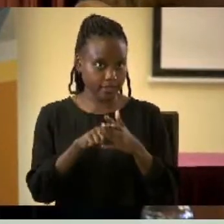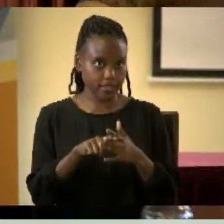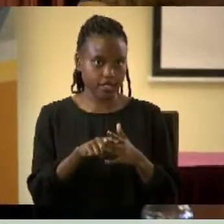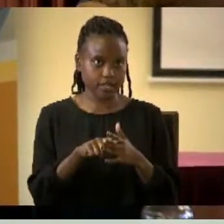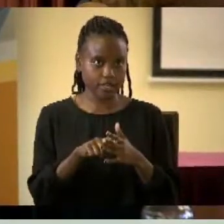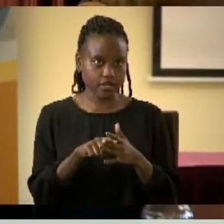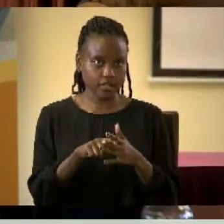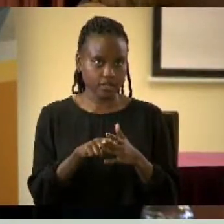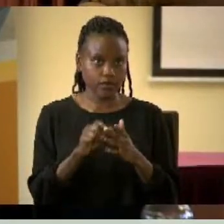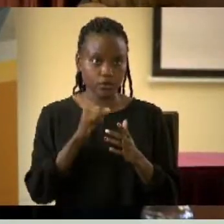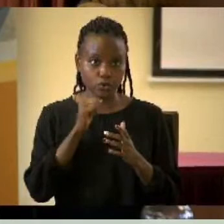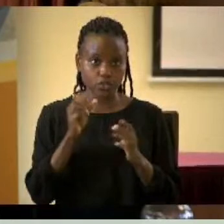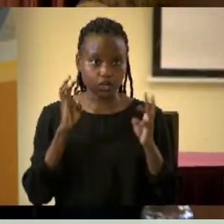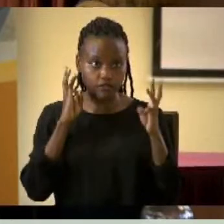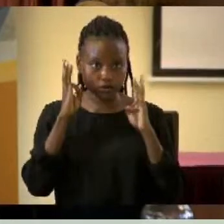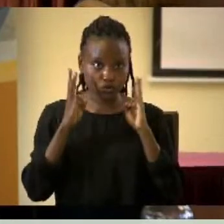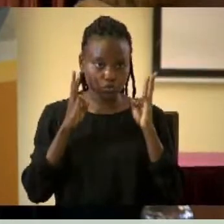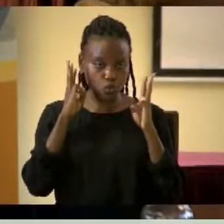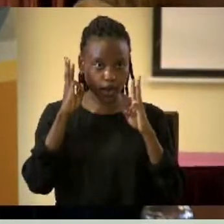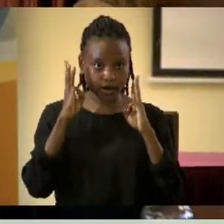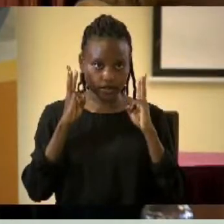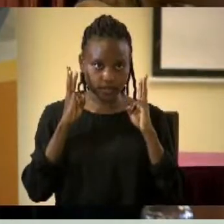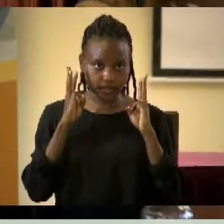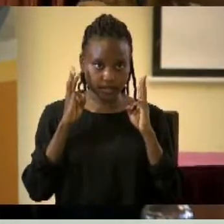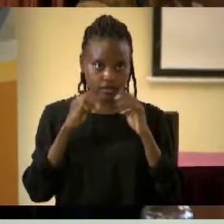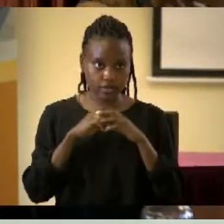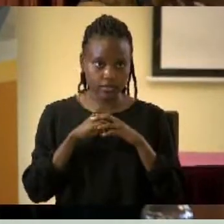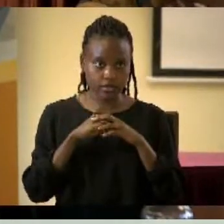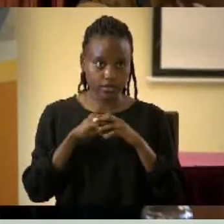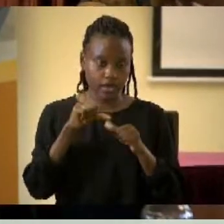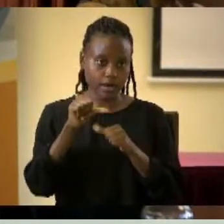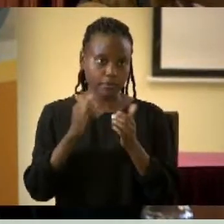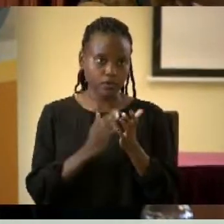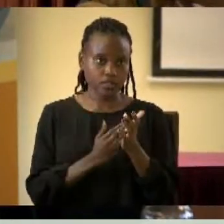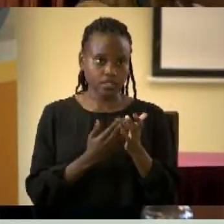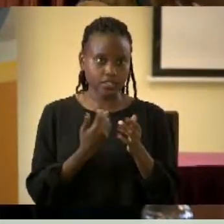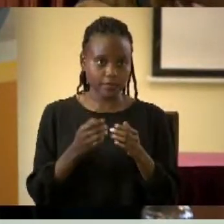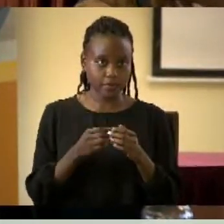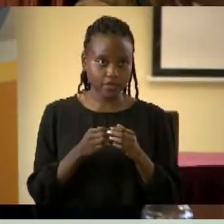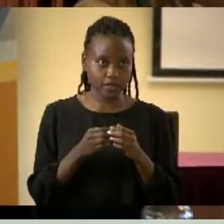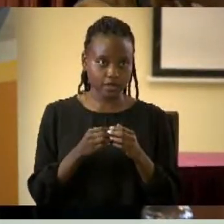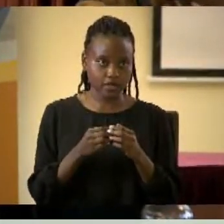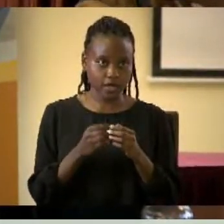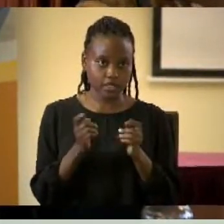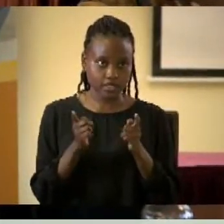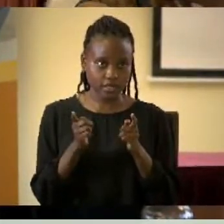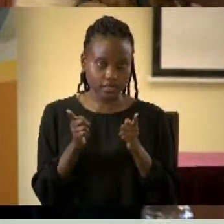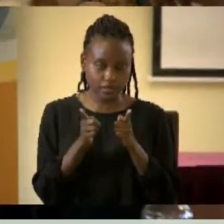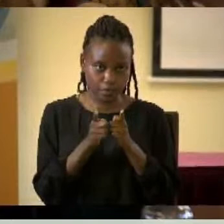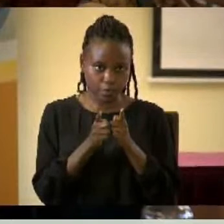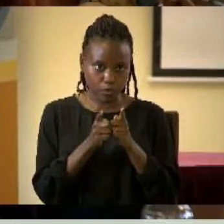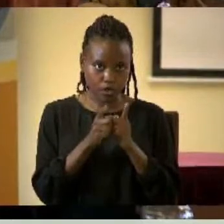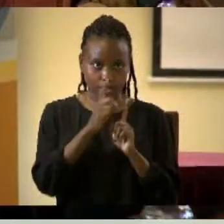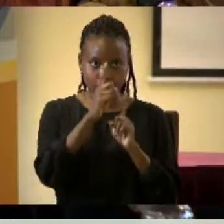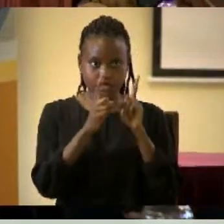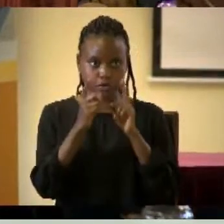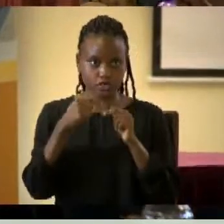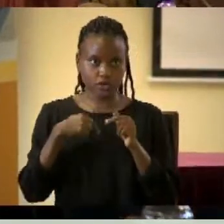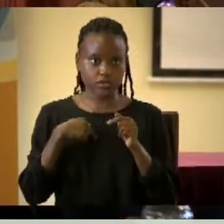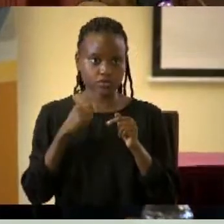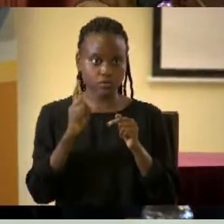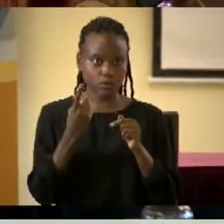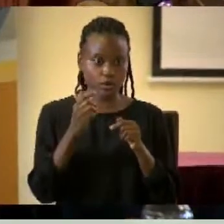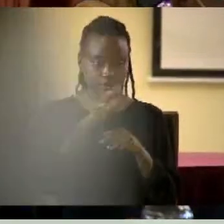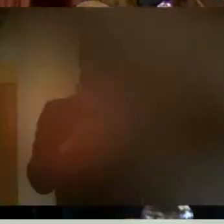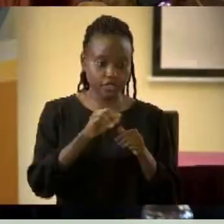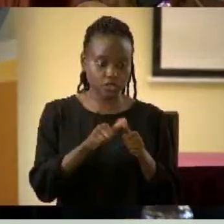do not have to worry about something as trivial as transporting ourselves from one place to another